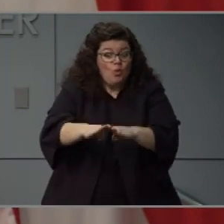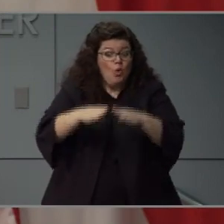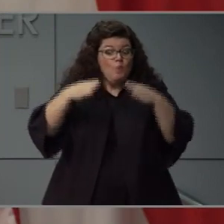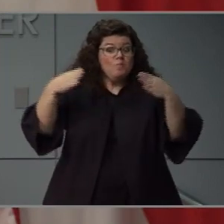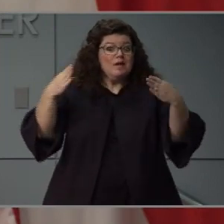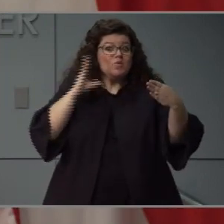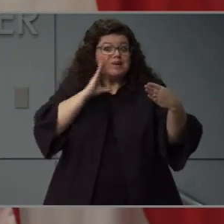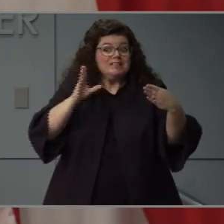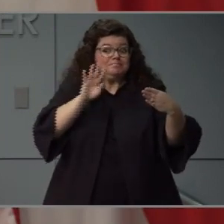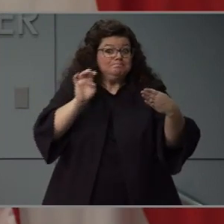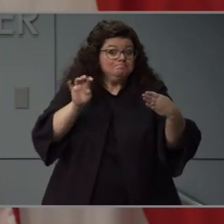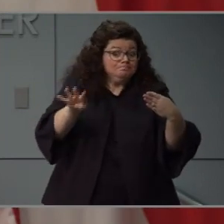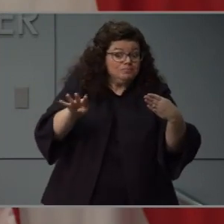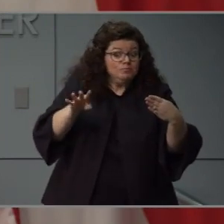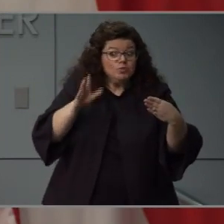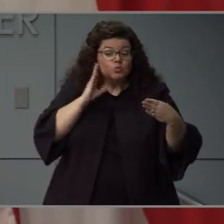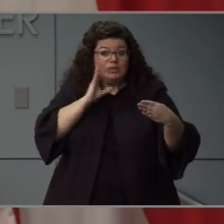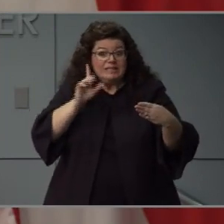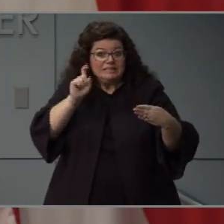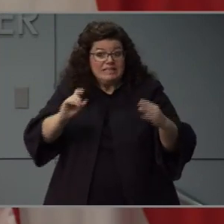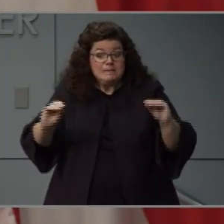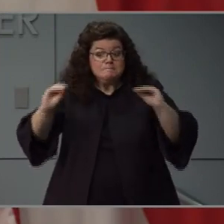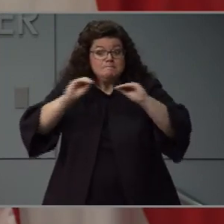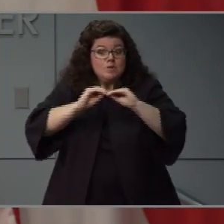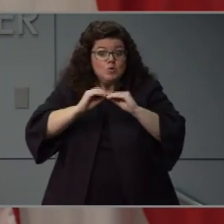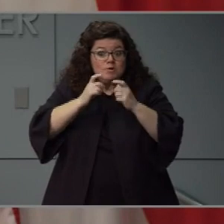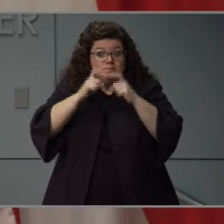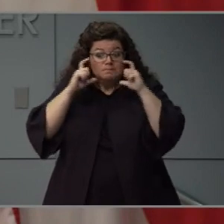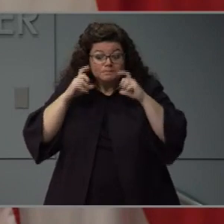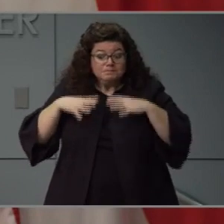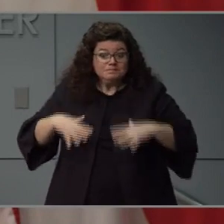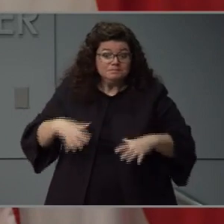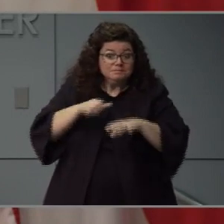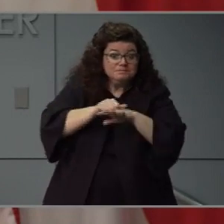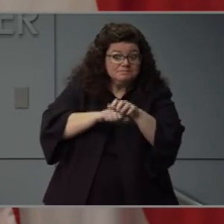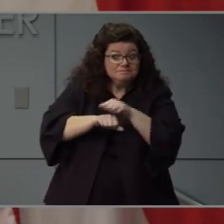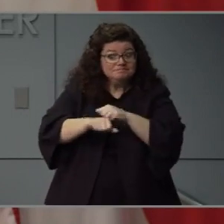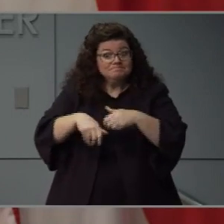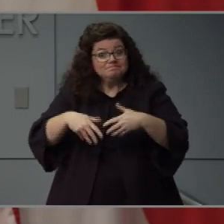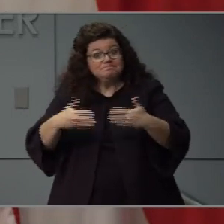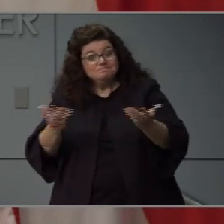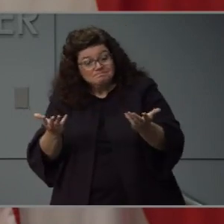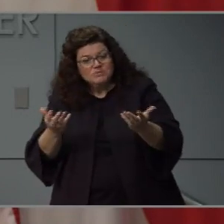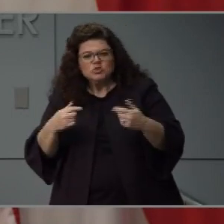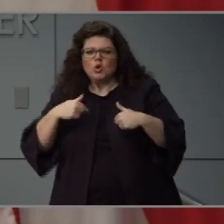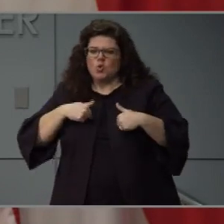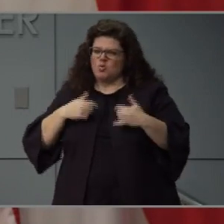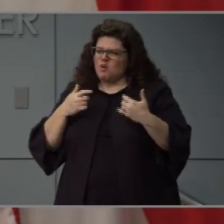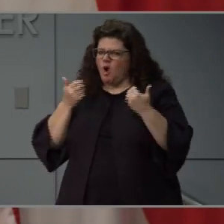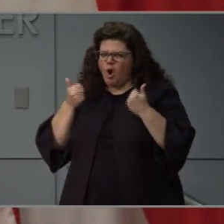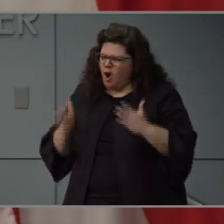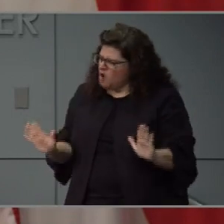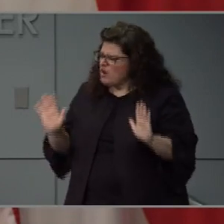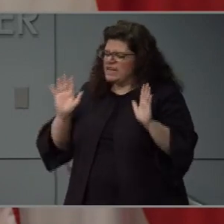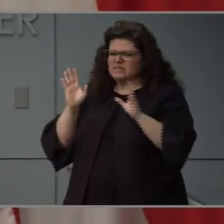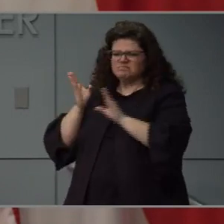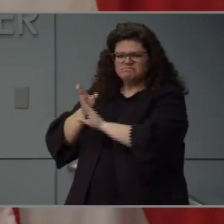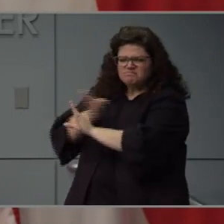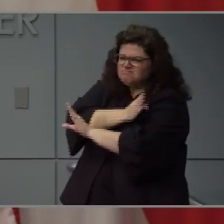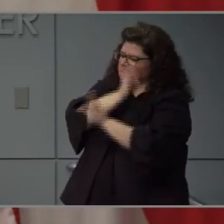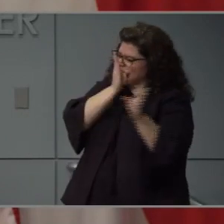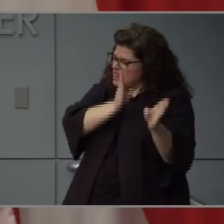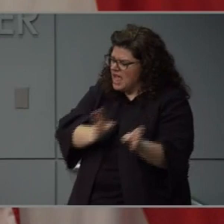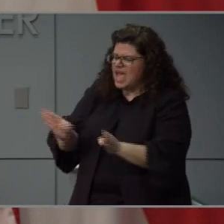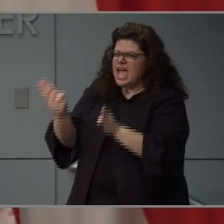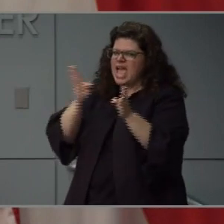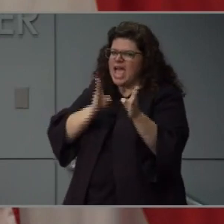like, and are we going to need more PPE for that? So a lot of different variables that we're thinking about as the situation evolves. What does